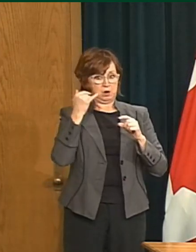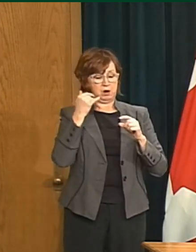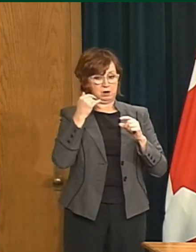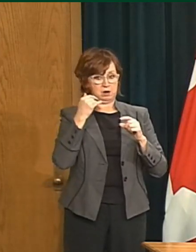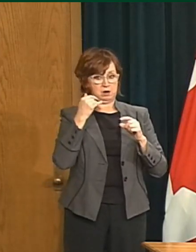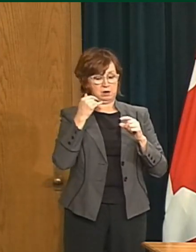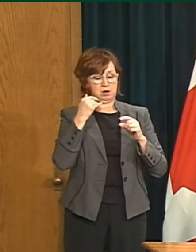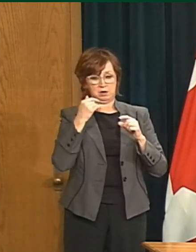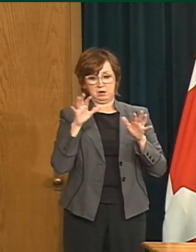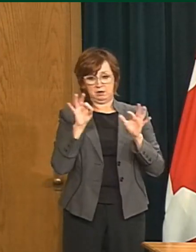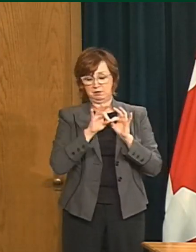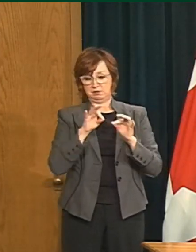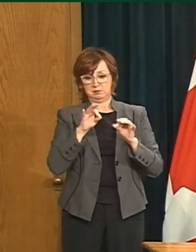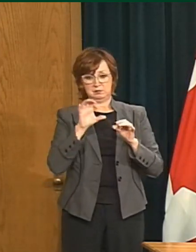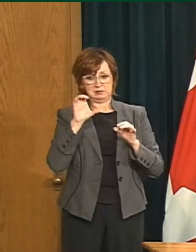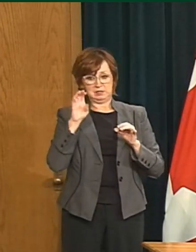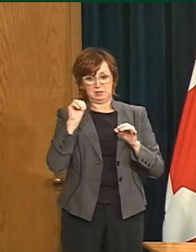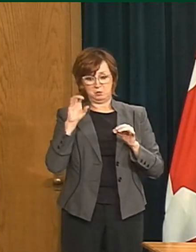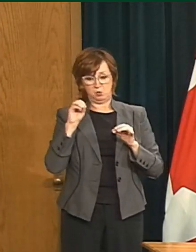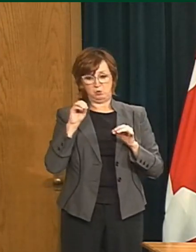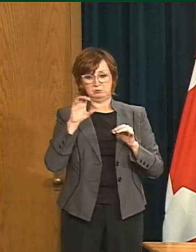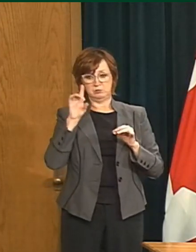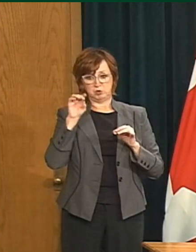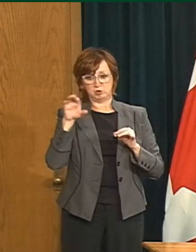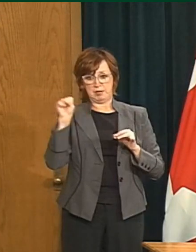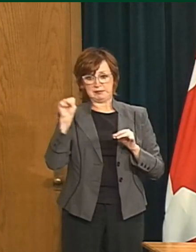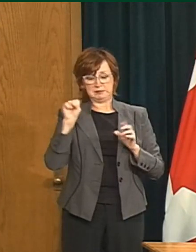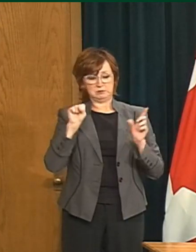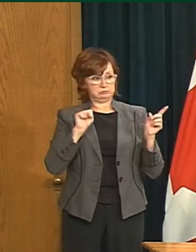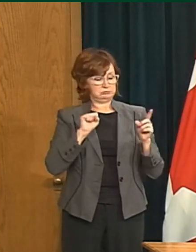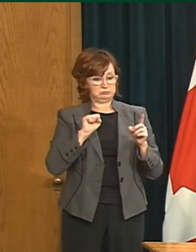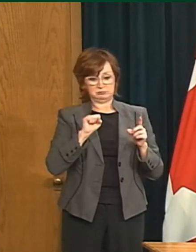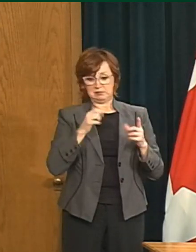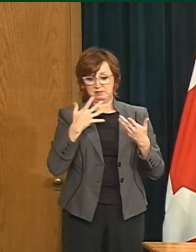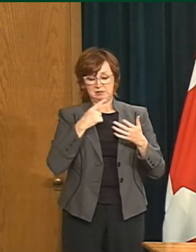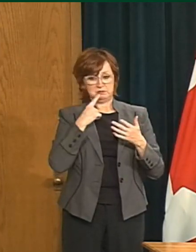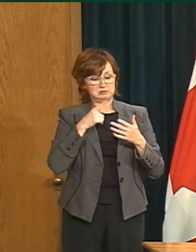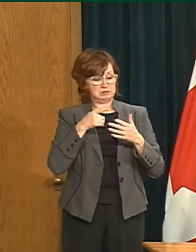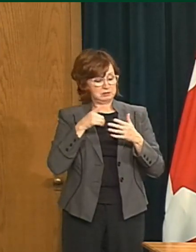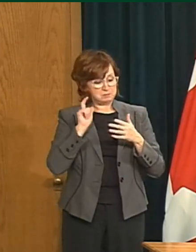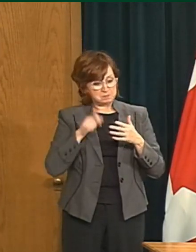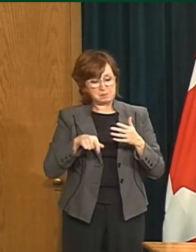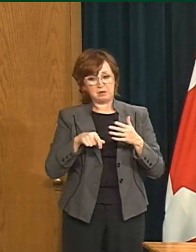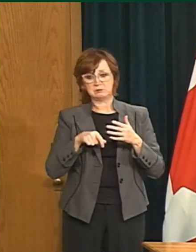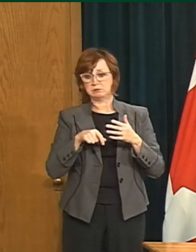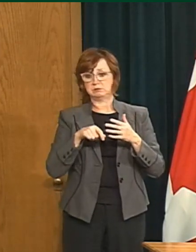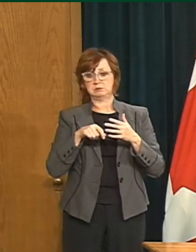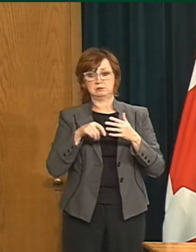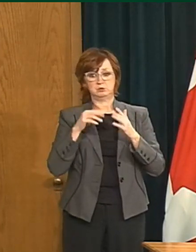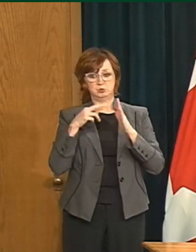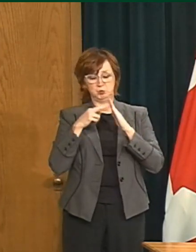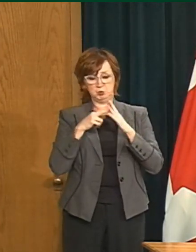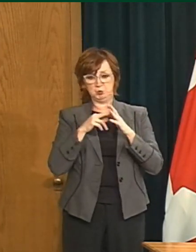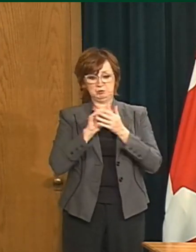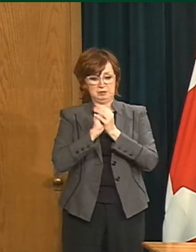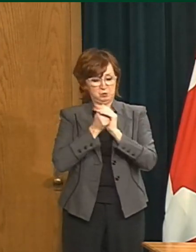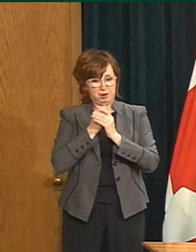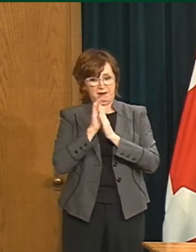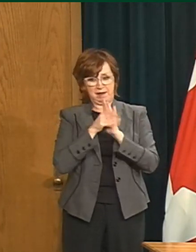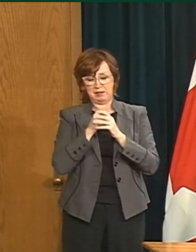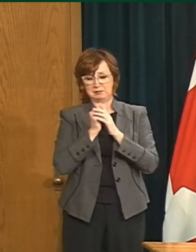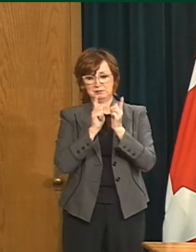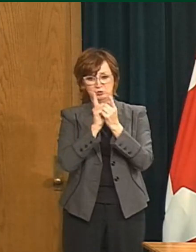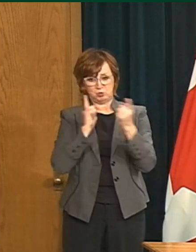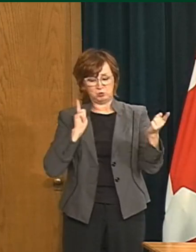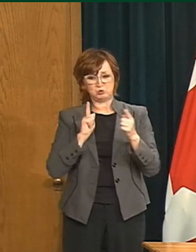forward by our Chief Medical Health Officer, we seem to be having some positive numbers the last few days in